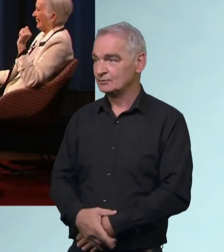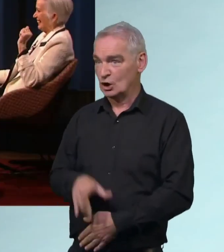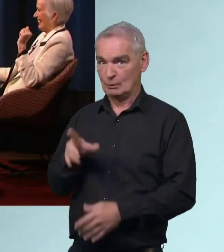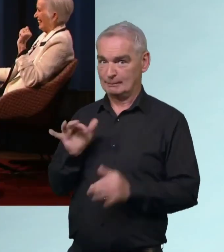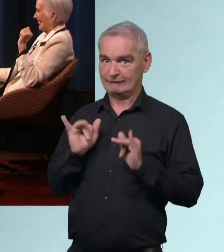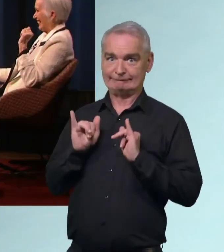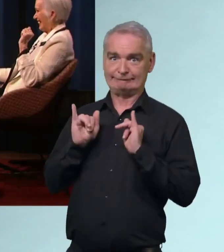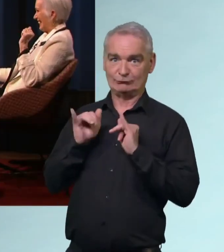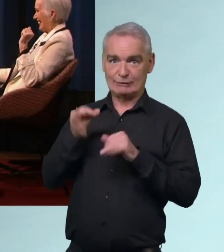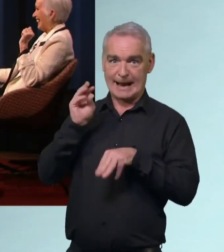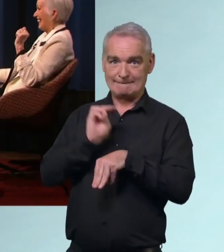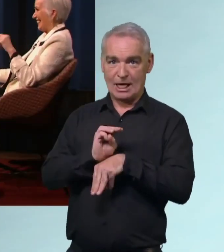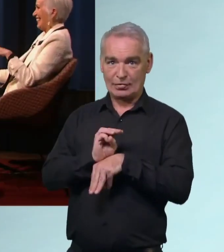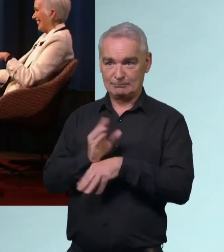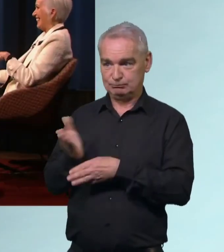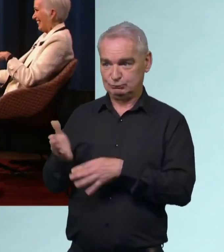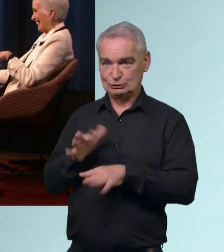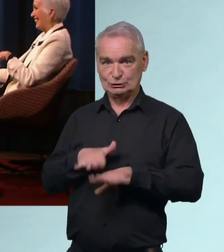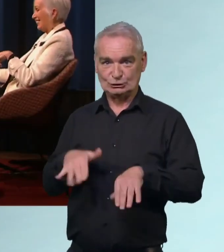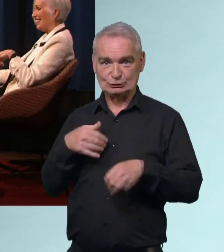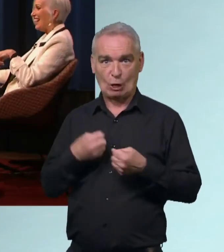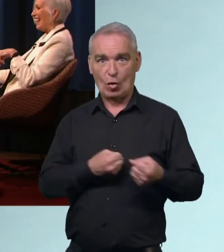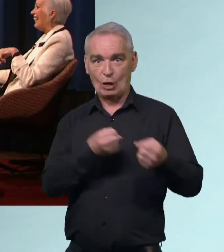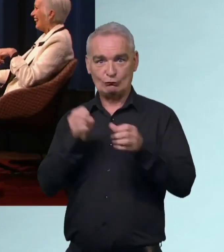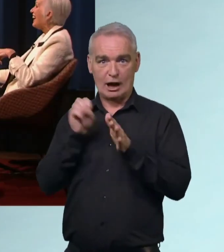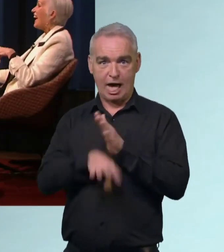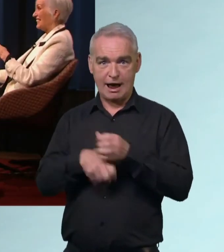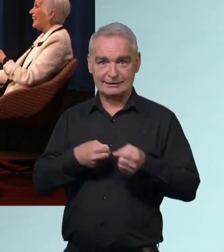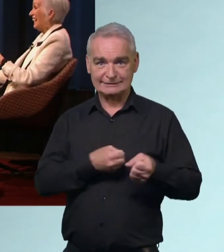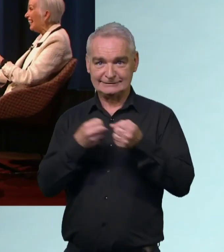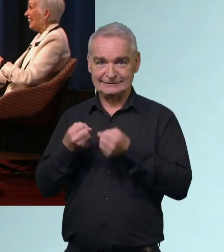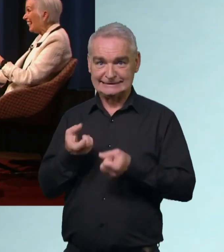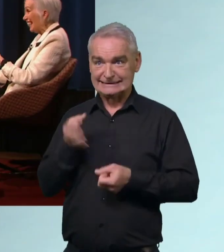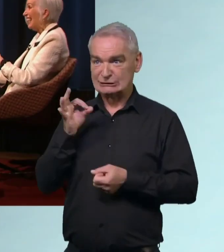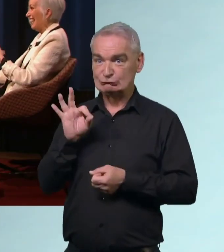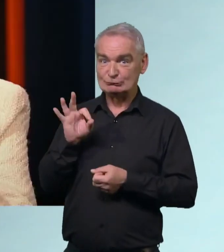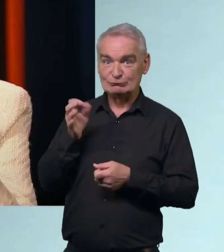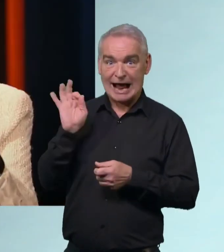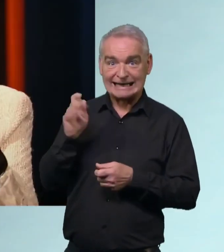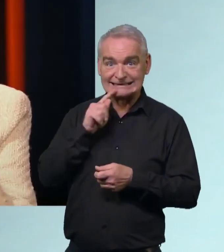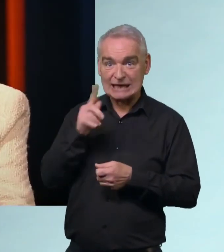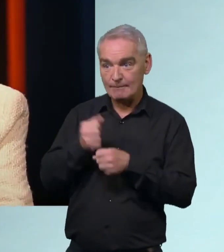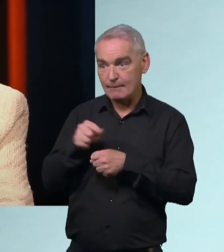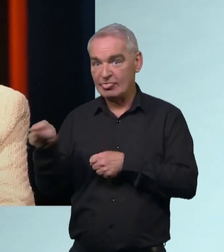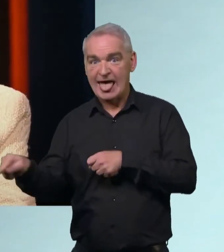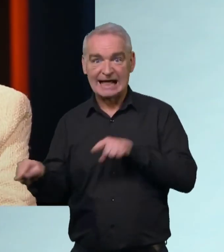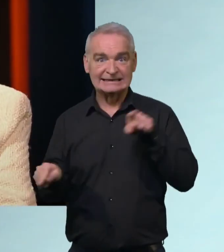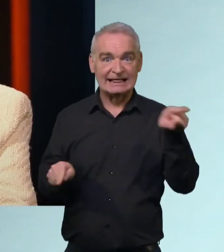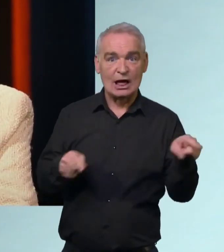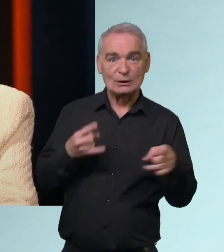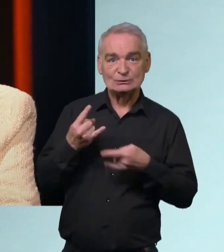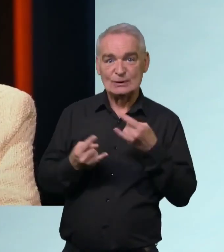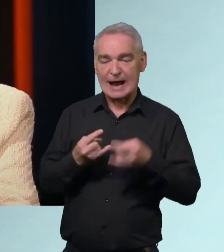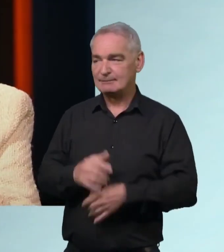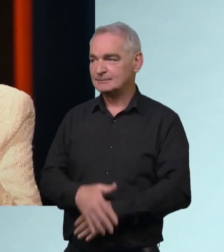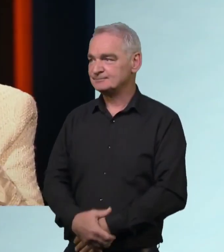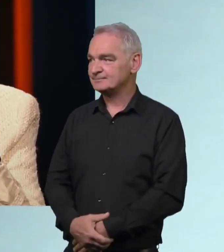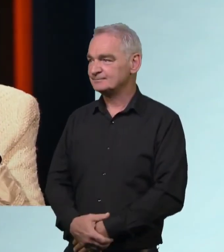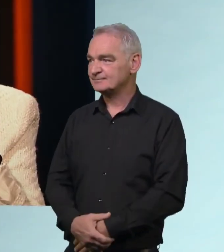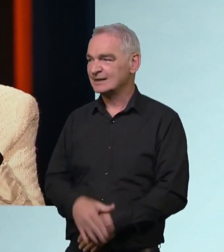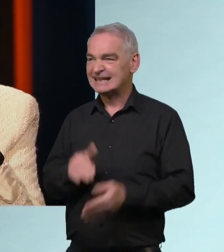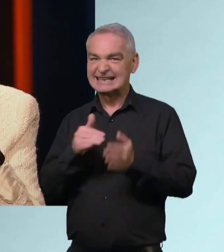for spins. I remember. I know. Did granny ever tell you about the time I... And that's a terrible thing, because my